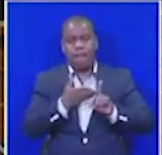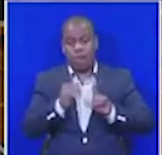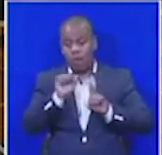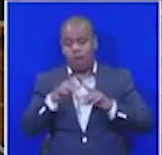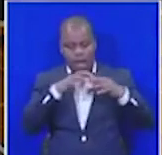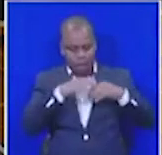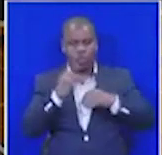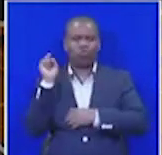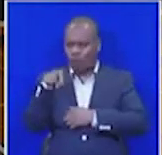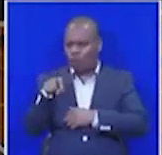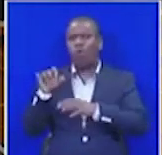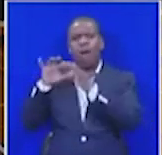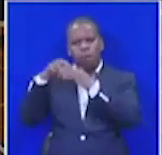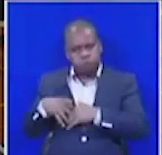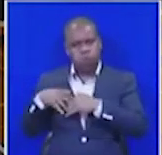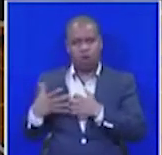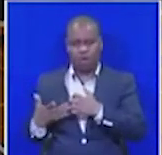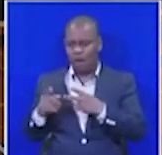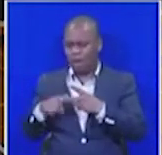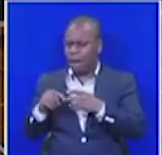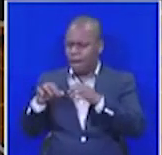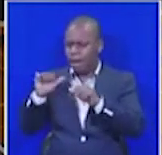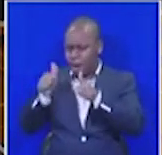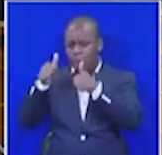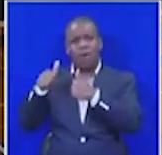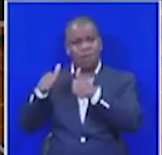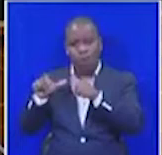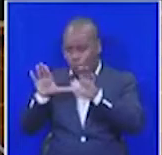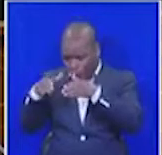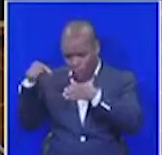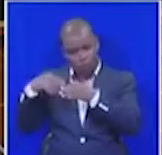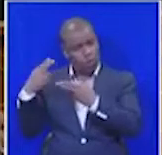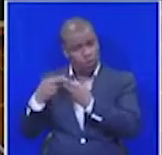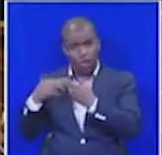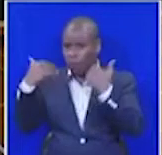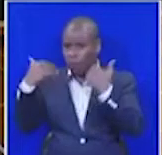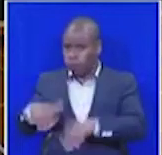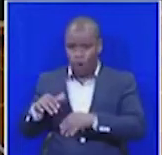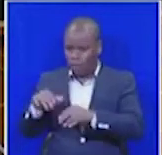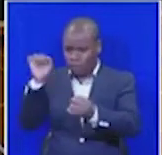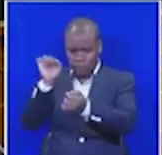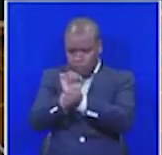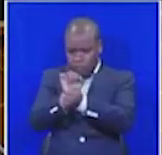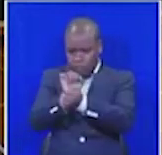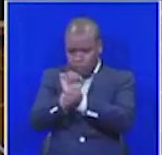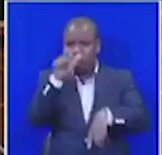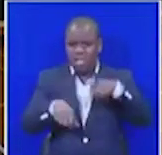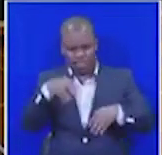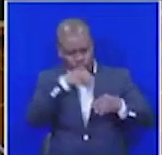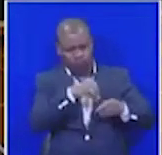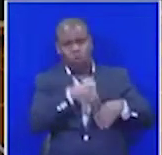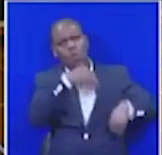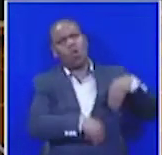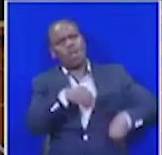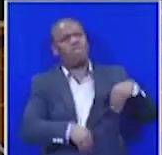the Scorpions, the best corruption-busting unit in the country has ever seen. It's the same pressure that saw the Scorpions